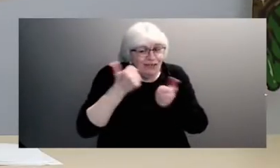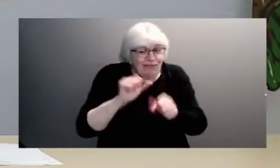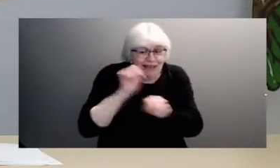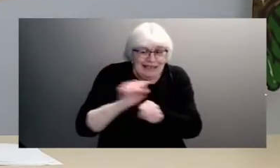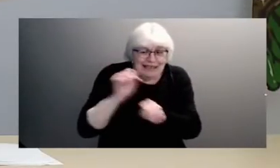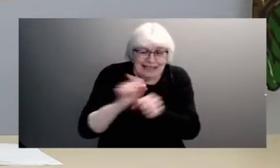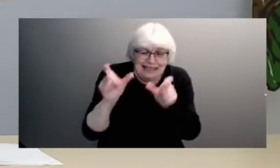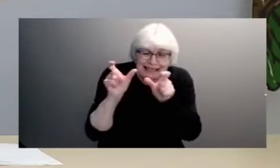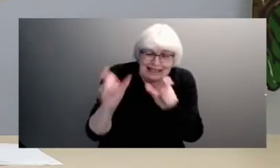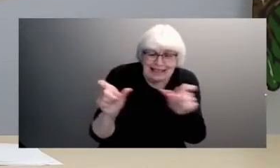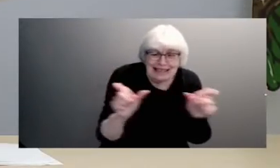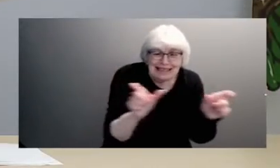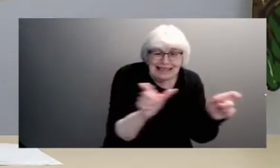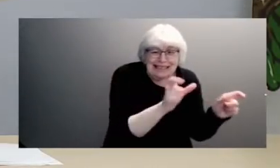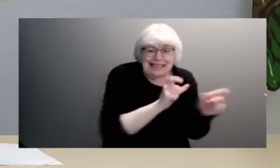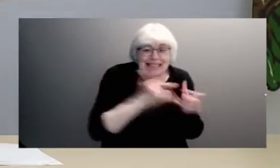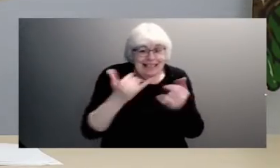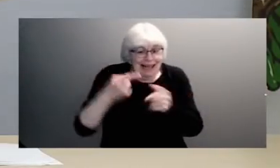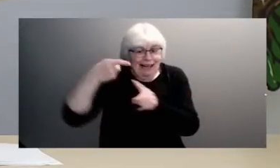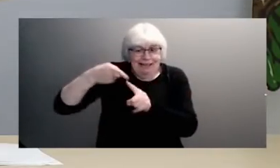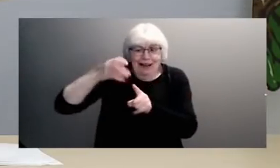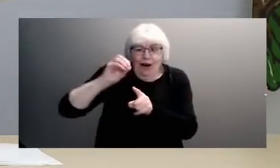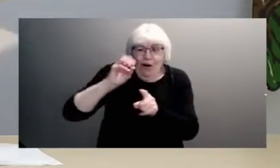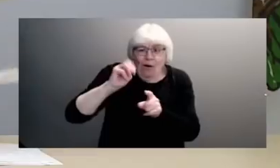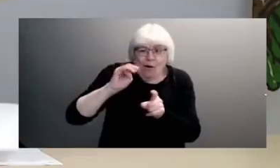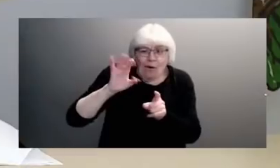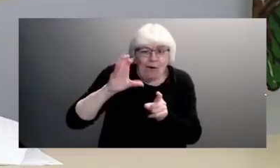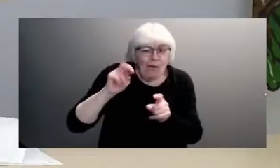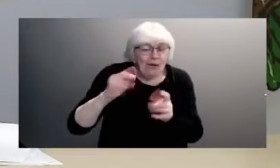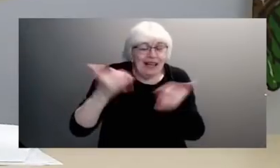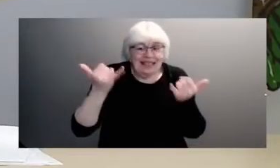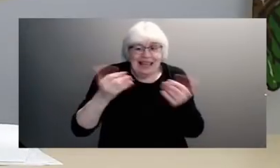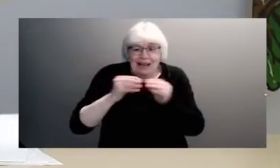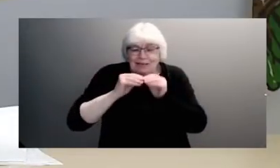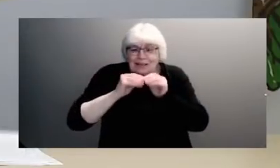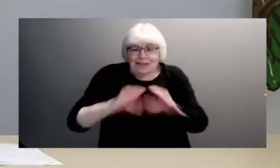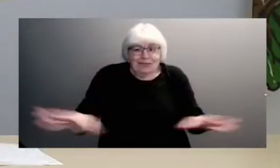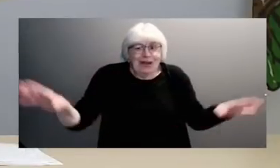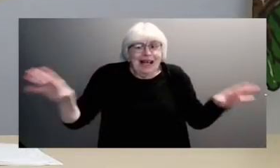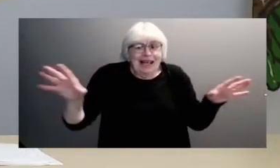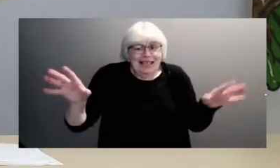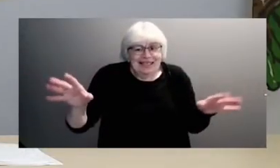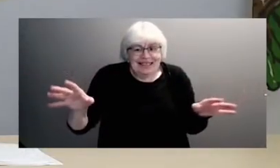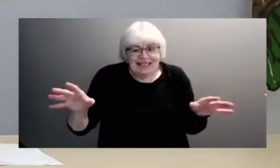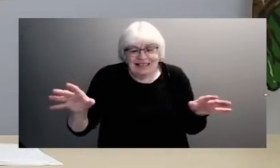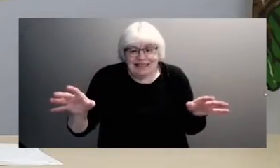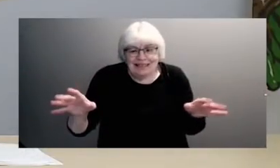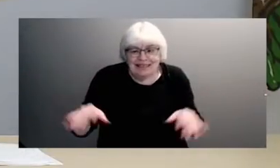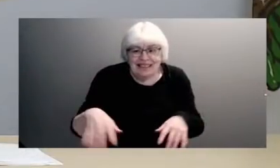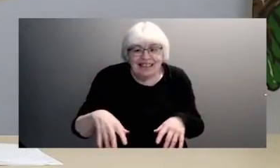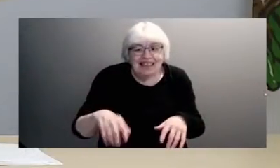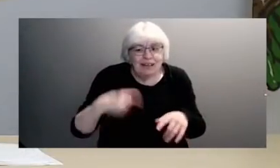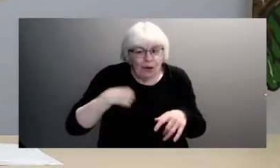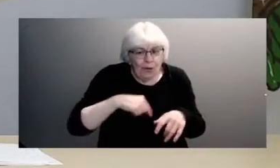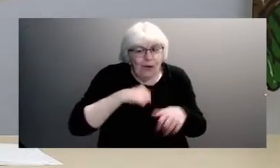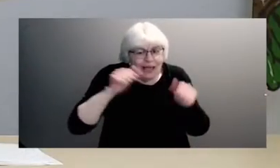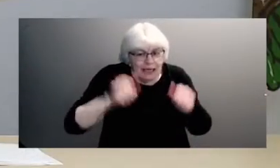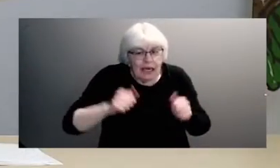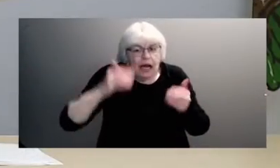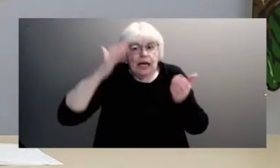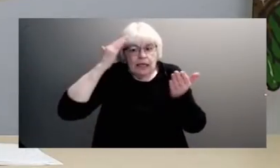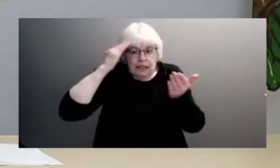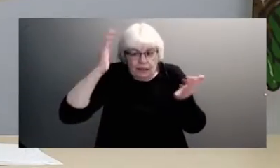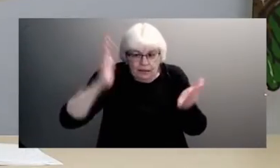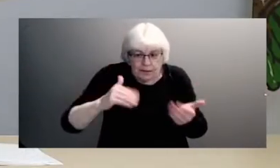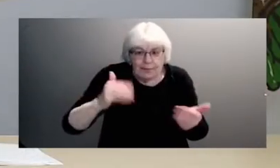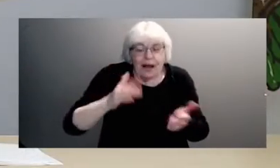in our province, and we can expect more cases and illness related to Omicron. We do not have a lot of lead time,